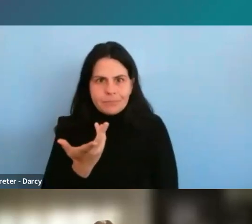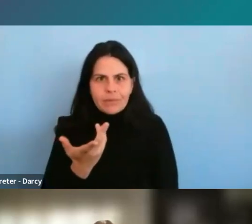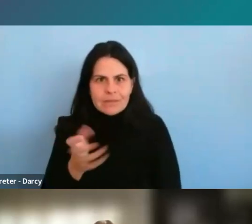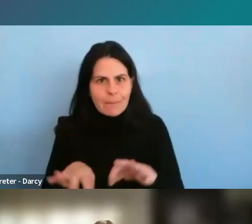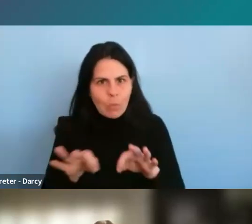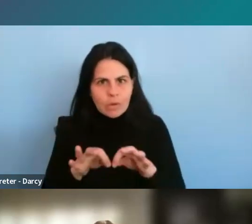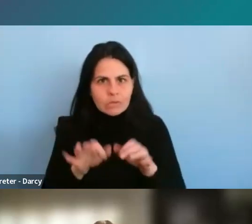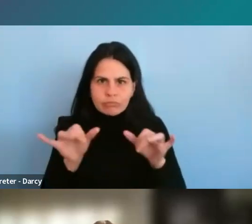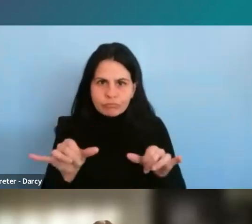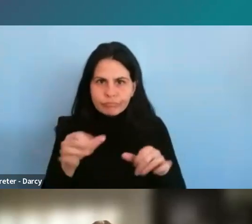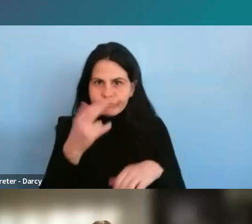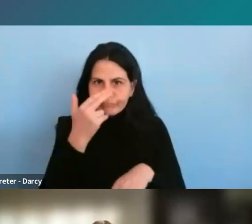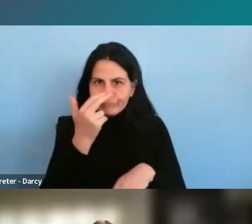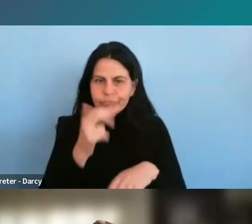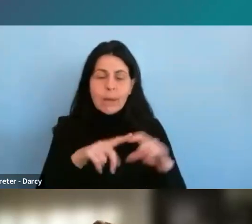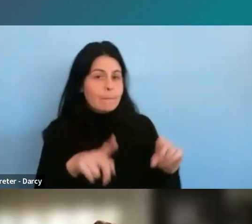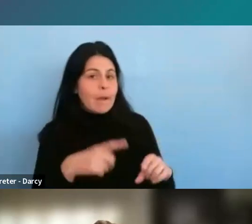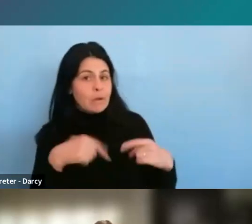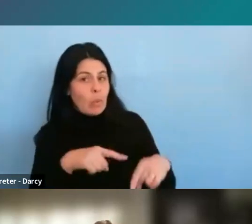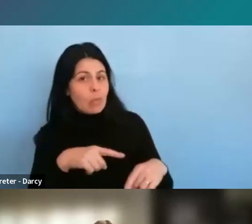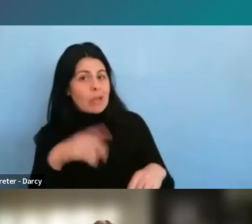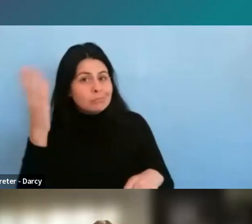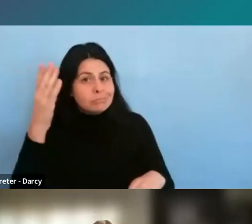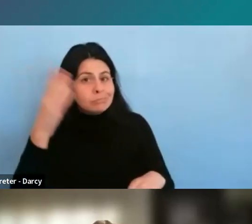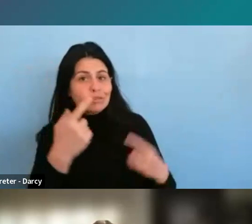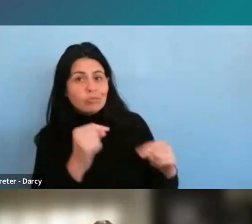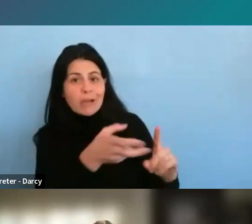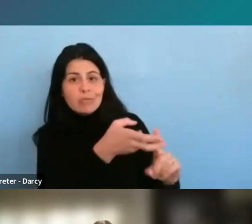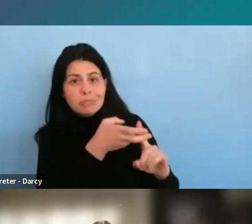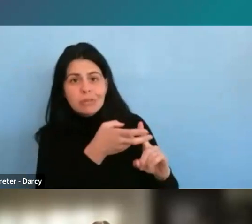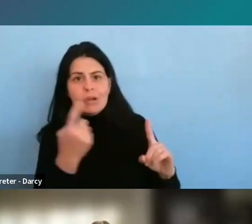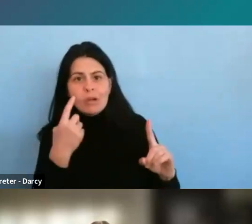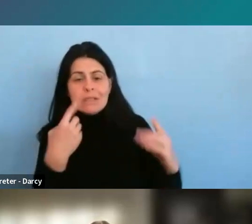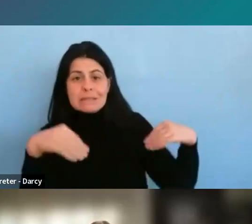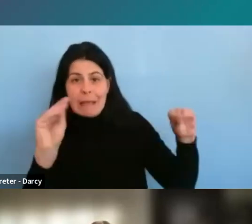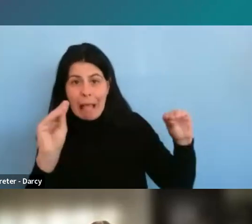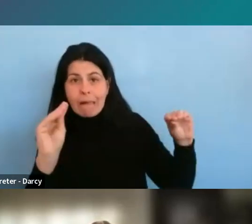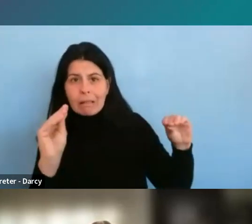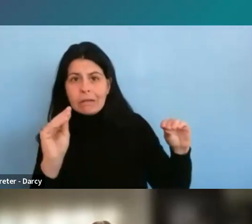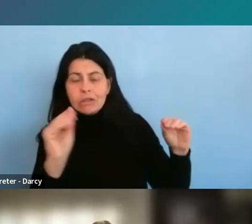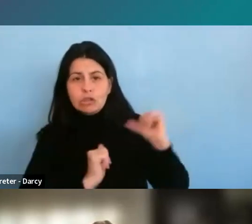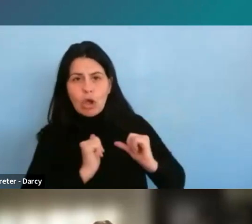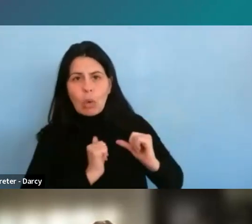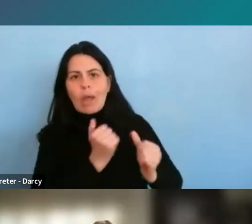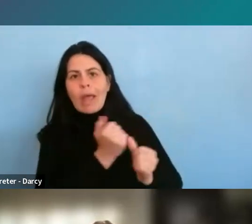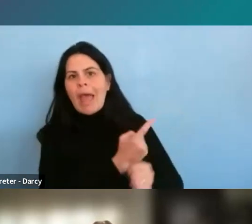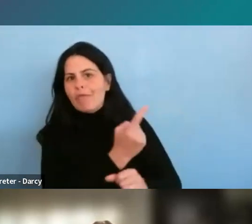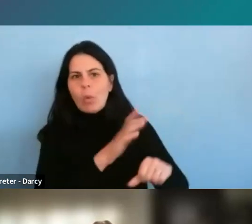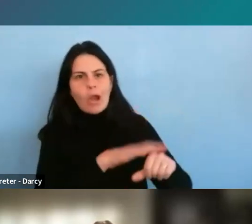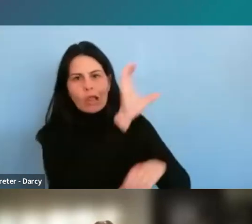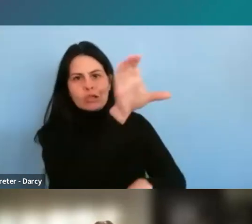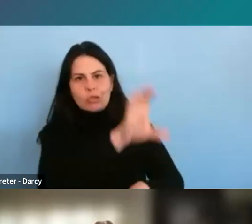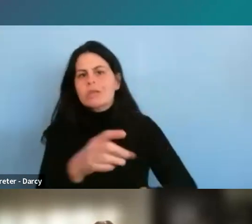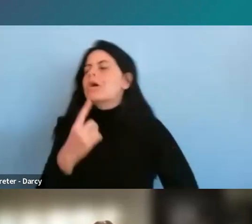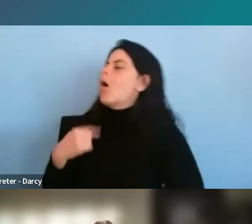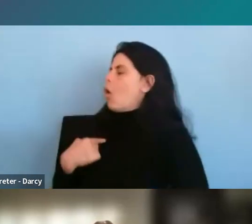that every single network we pitched to, there was some person on the Zoom that was like, I'm dealing with this with my mom, I'm dealing with this with my